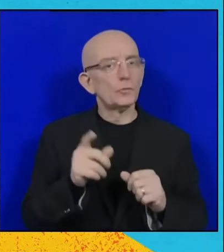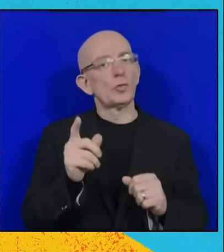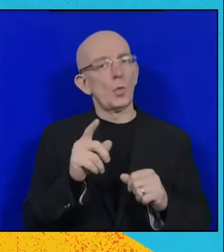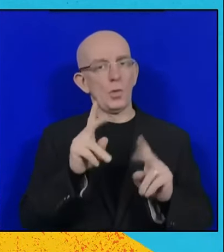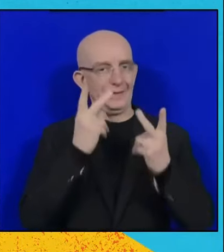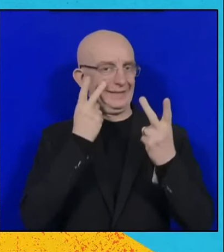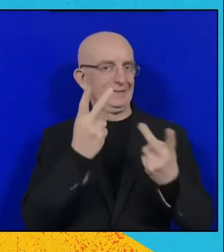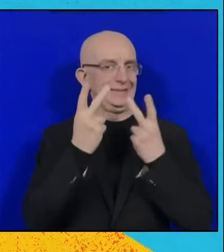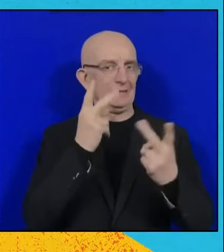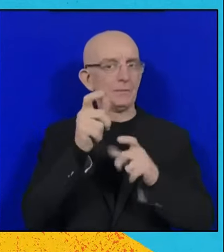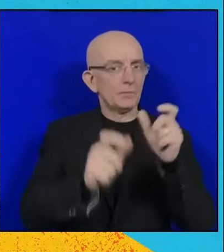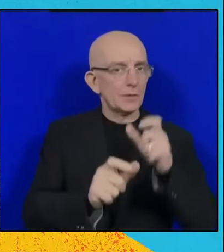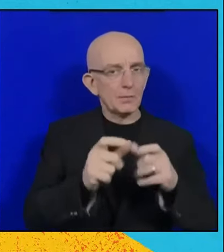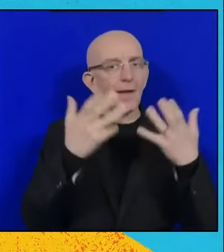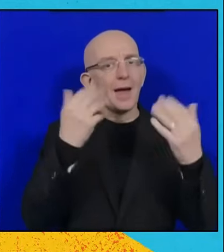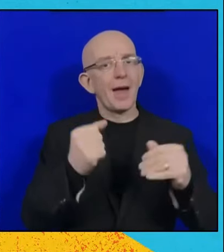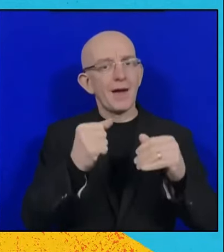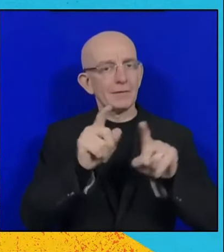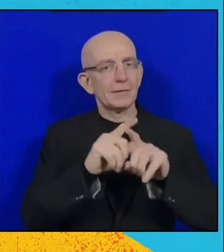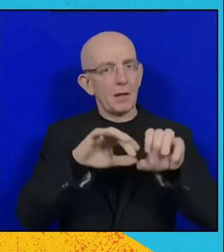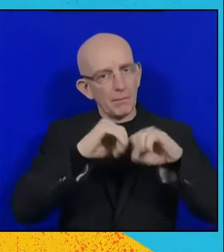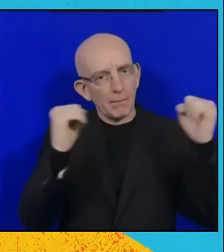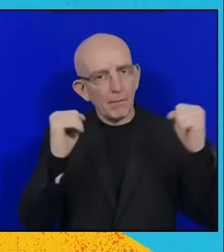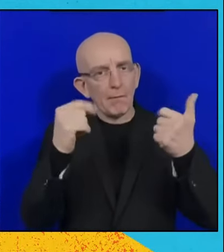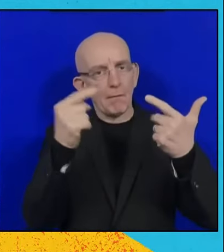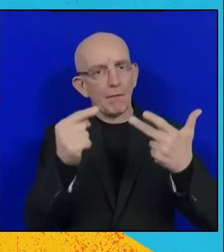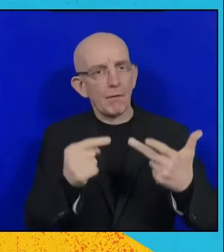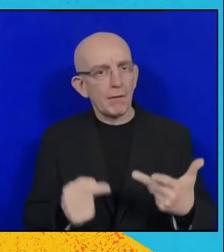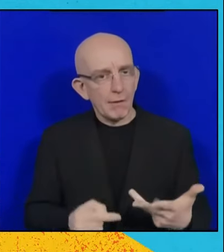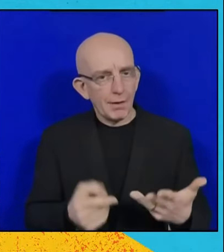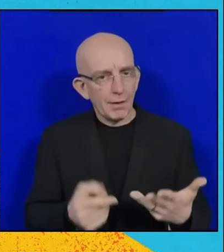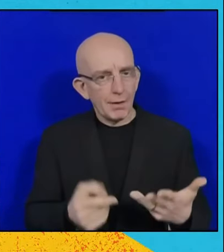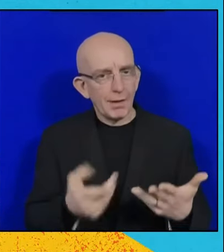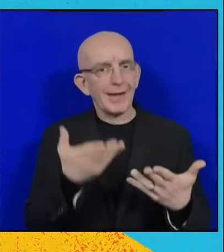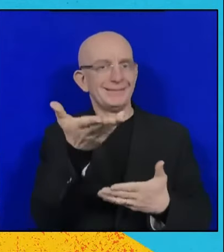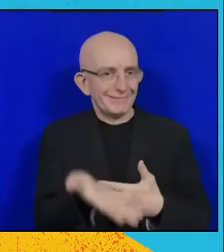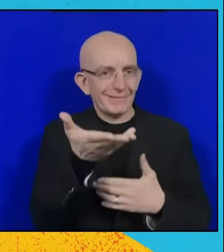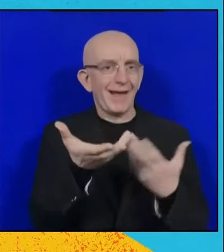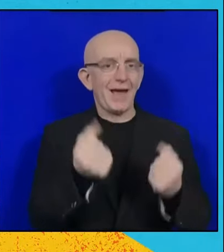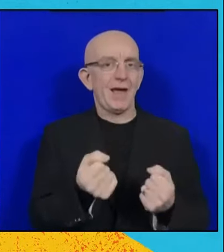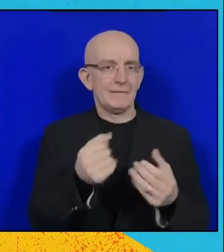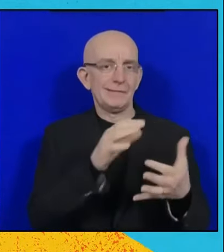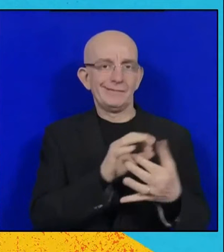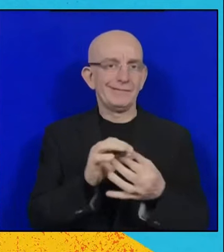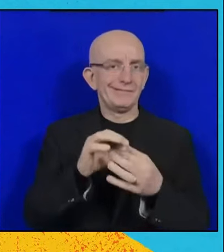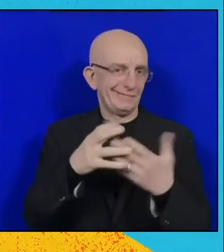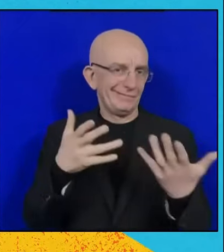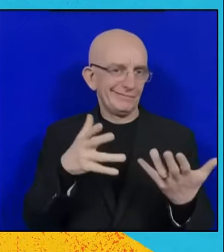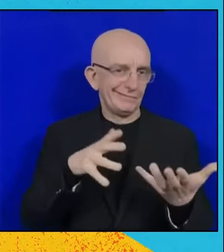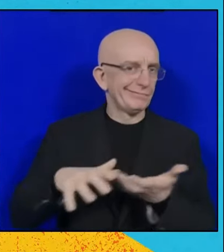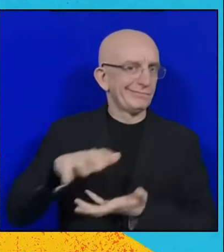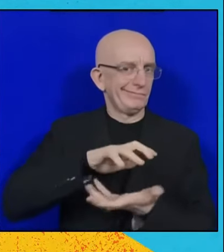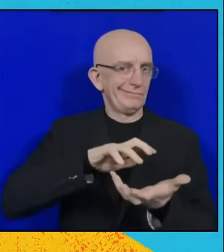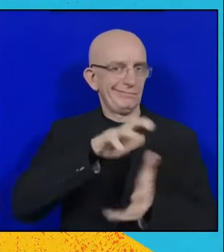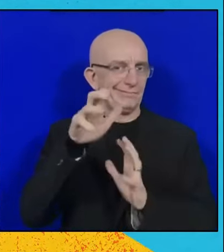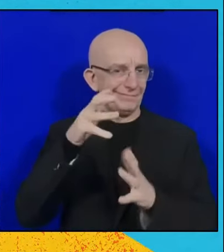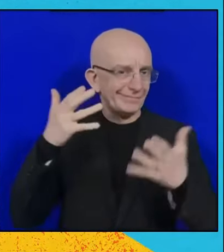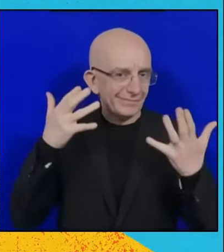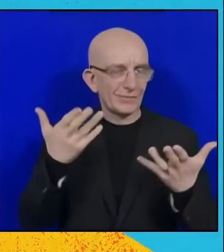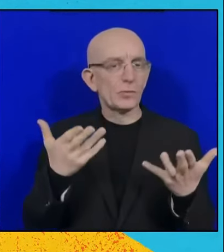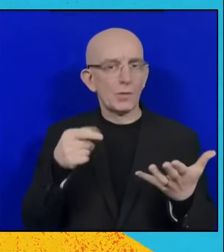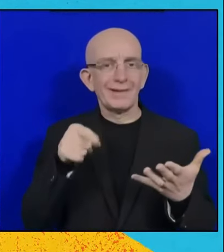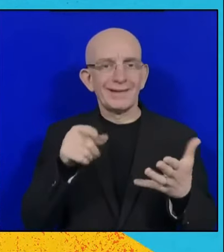gender or race or social or intergenerational injustice, then we're reinforcing these same violent and problematic power dynamics that